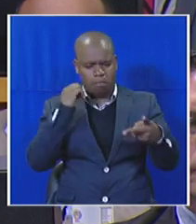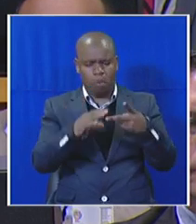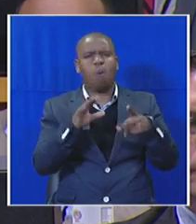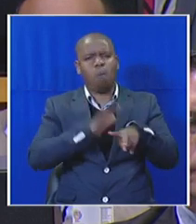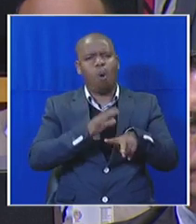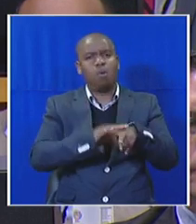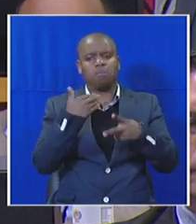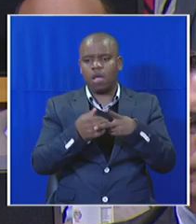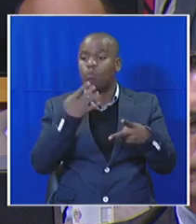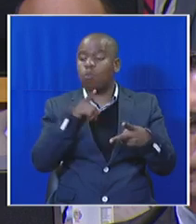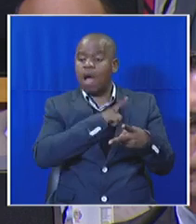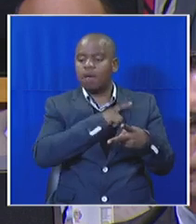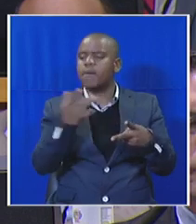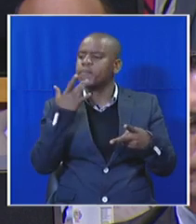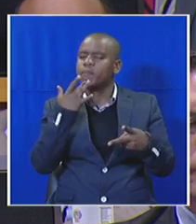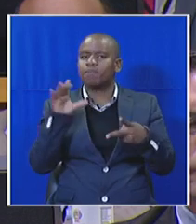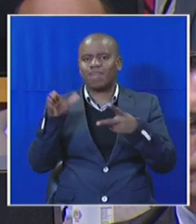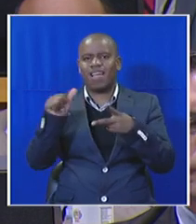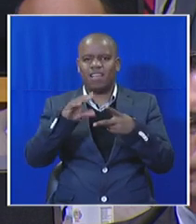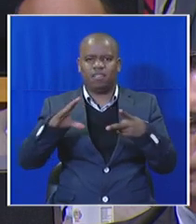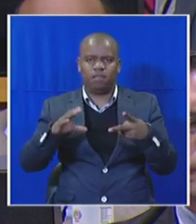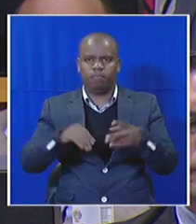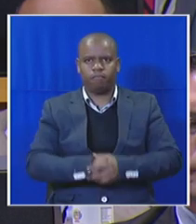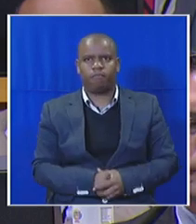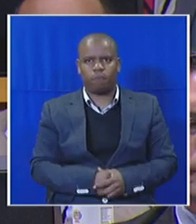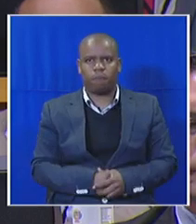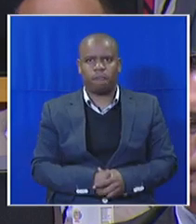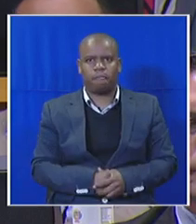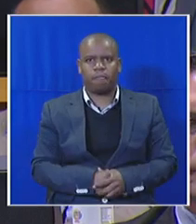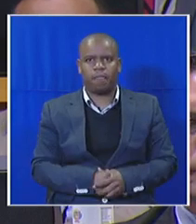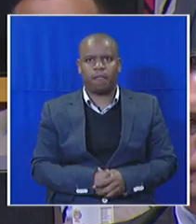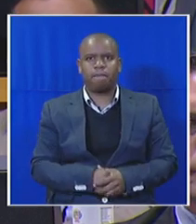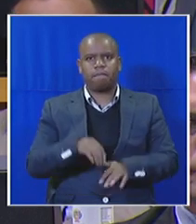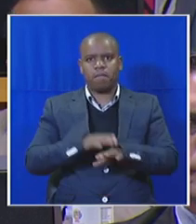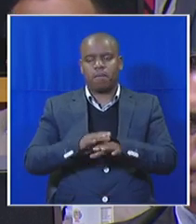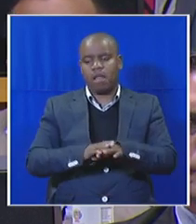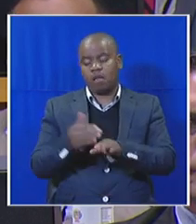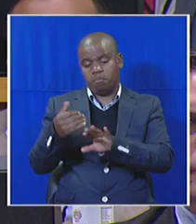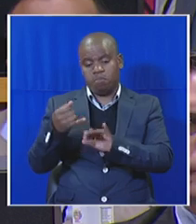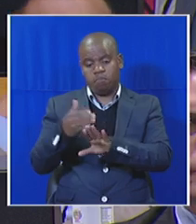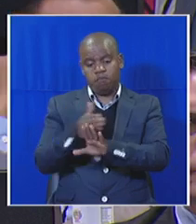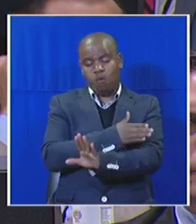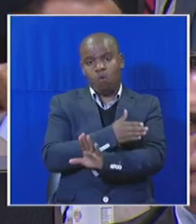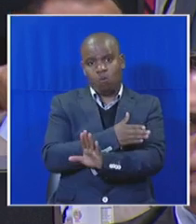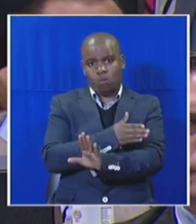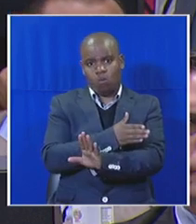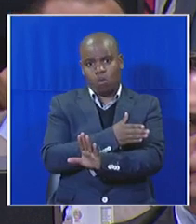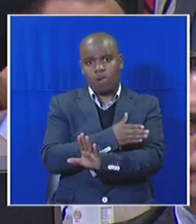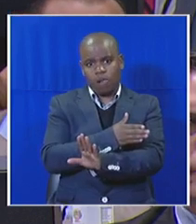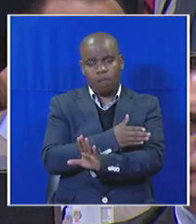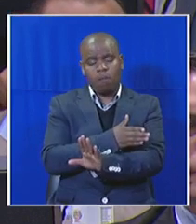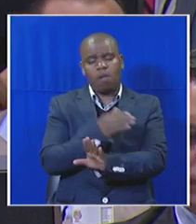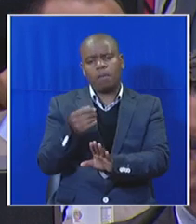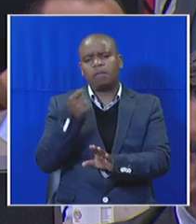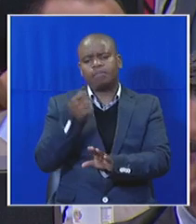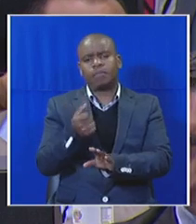So, President, I regard very seriously the non-answer that you gave to the earlier question by the colleague from the EFF. Will